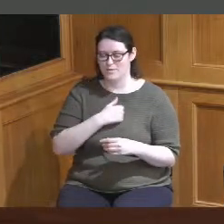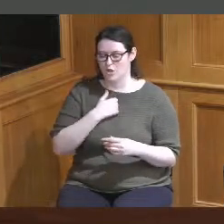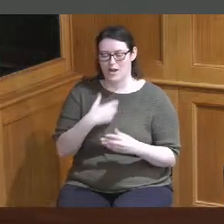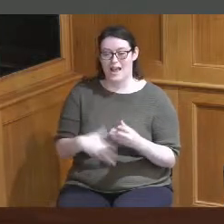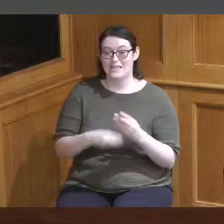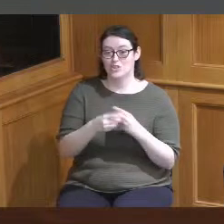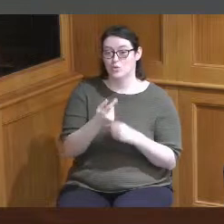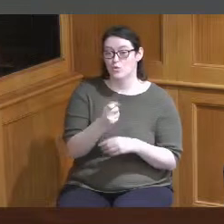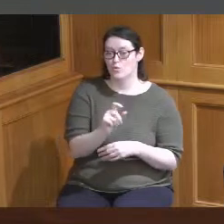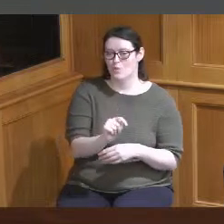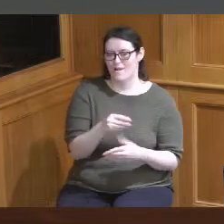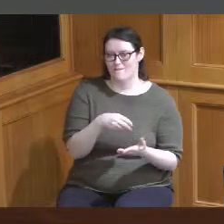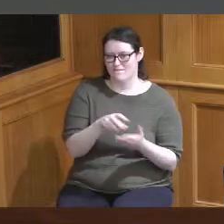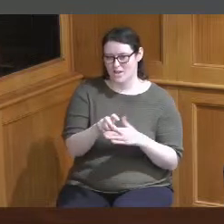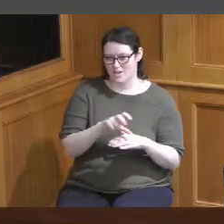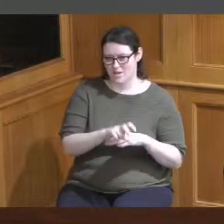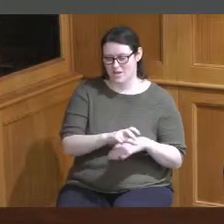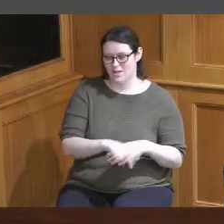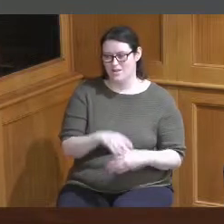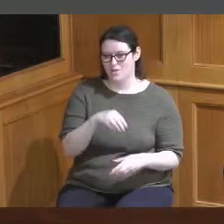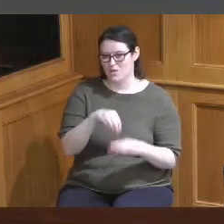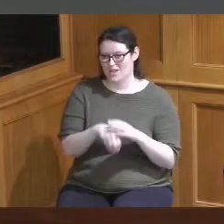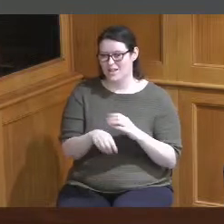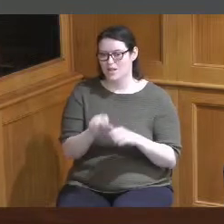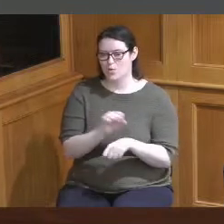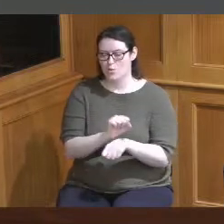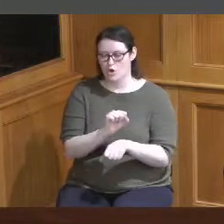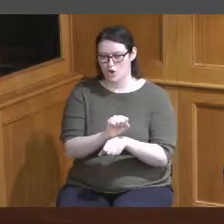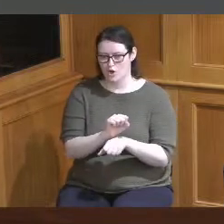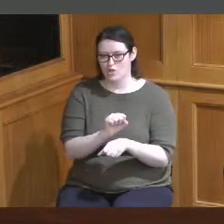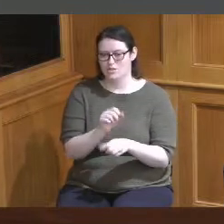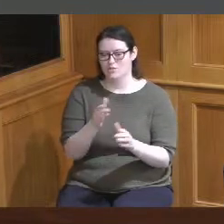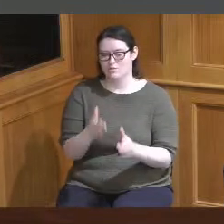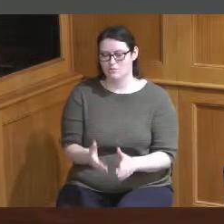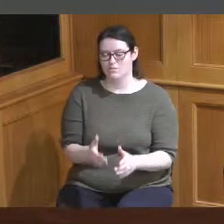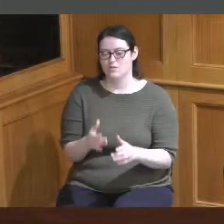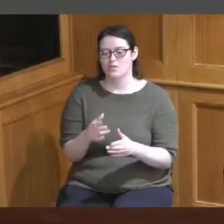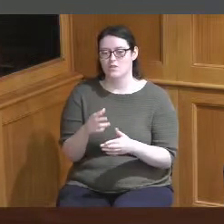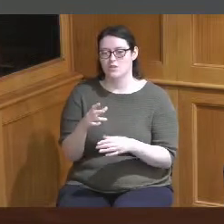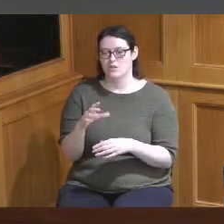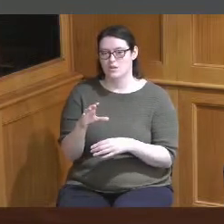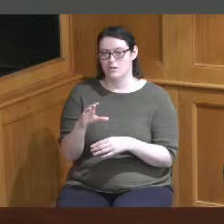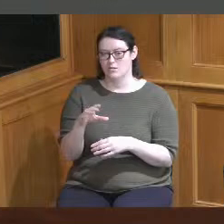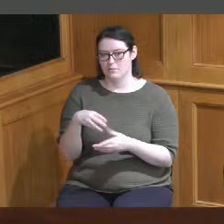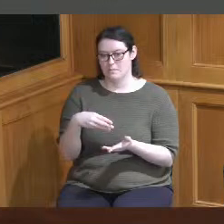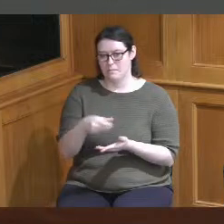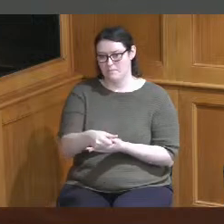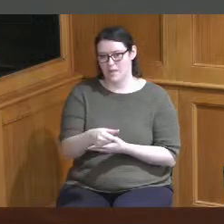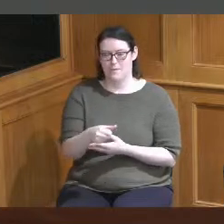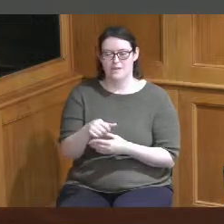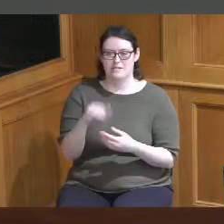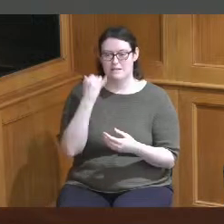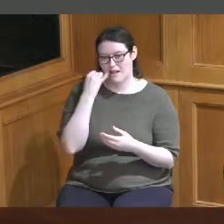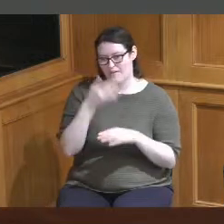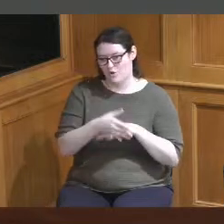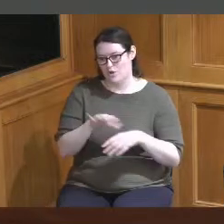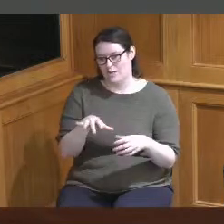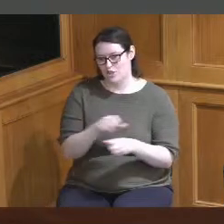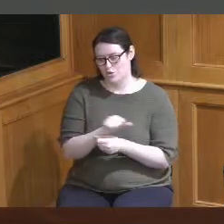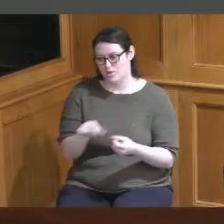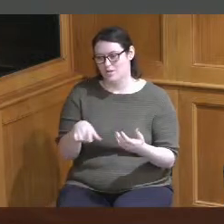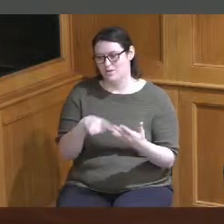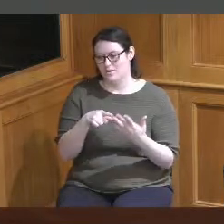additional grant funding. This is in our workers, an appropriation to our workers' comp reserve. This is Job and